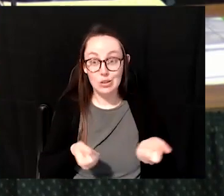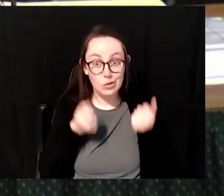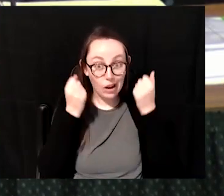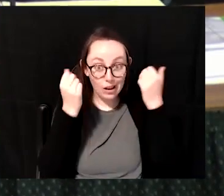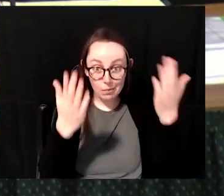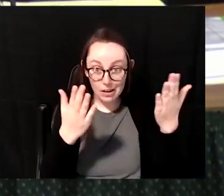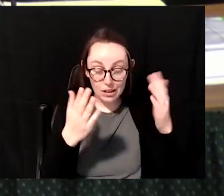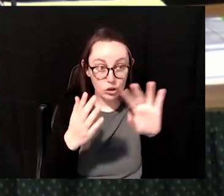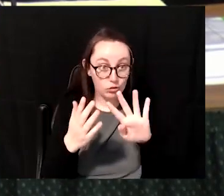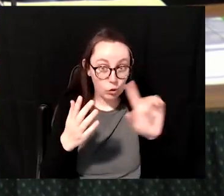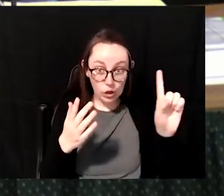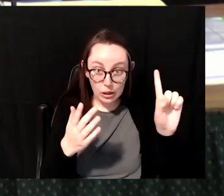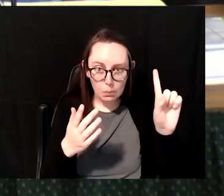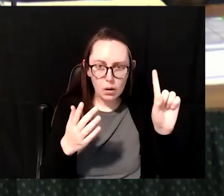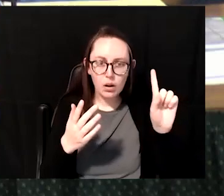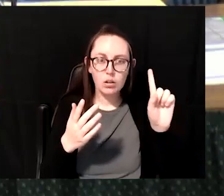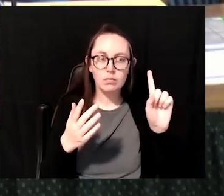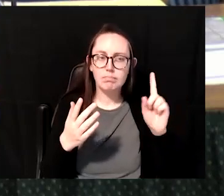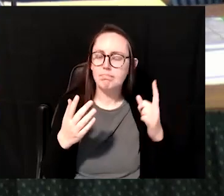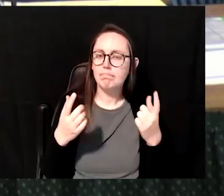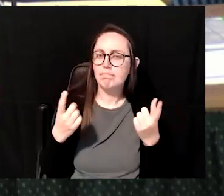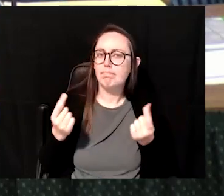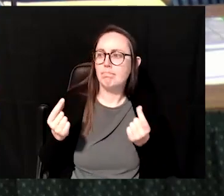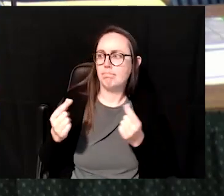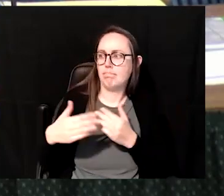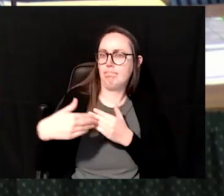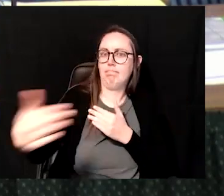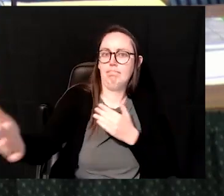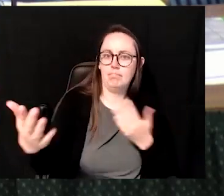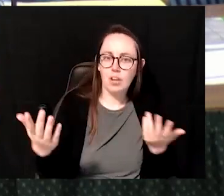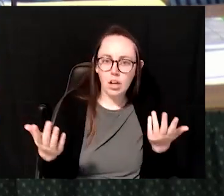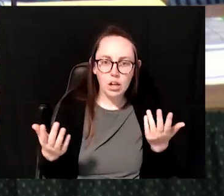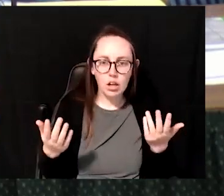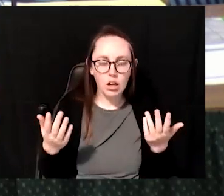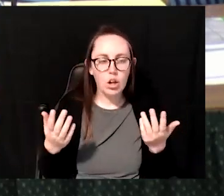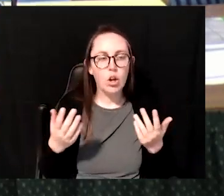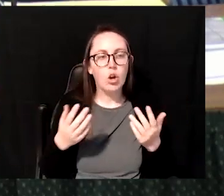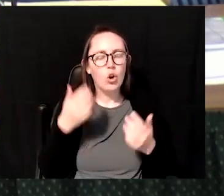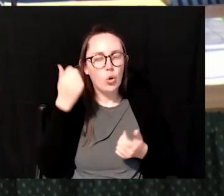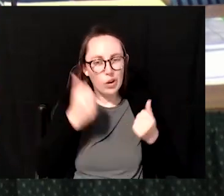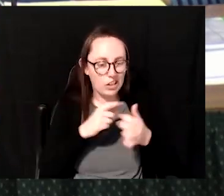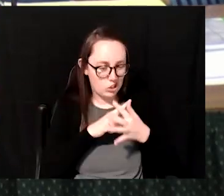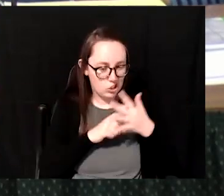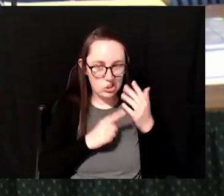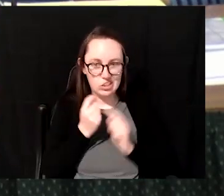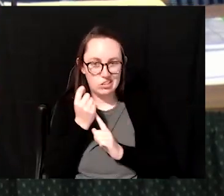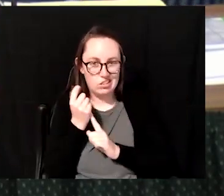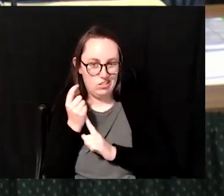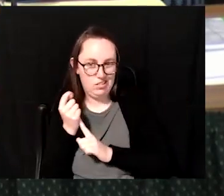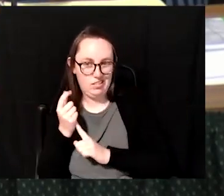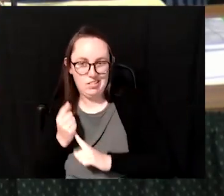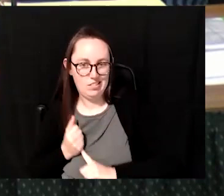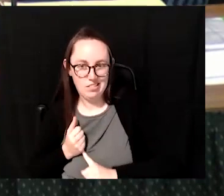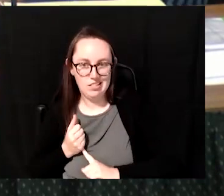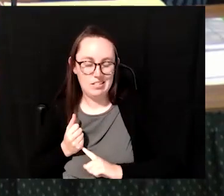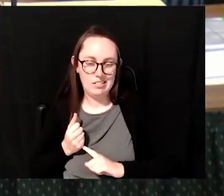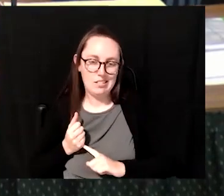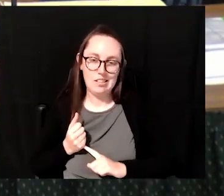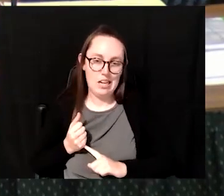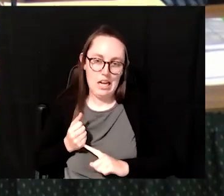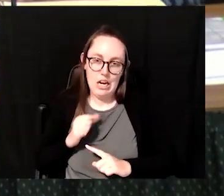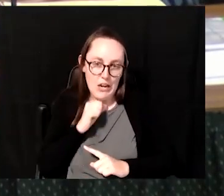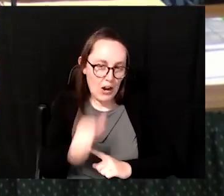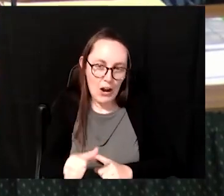move forward with and what are just Dead on Arrival we've sort of danced around it for years